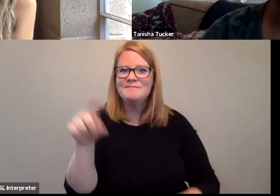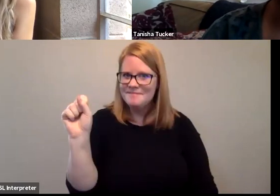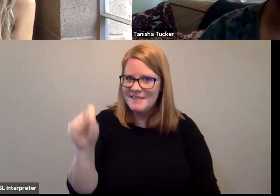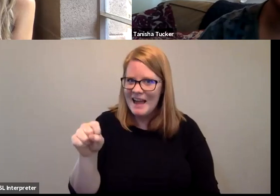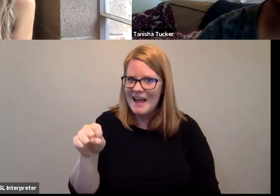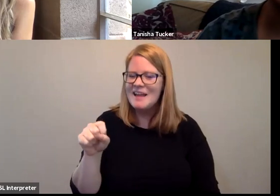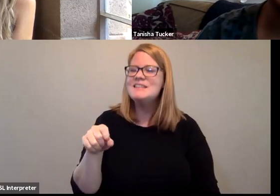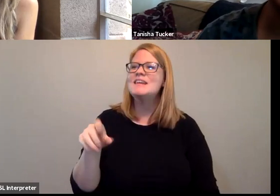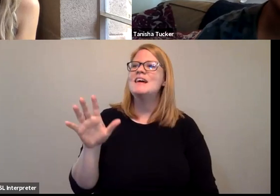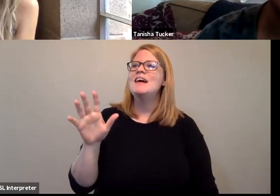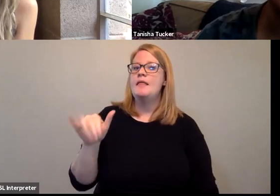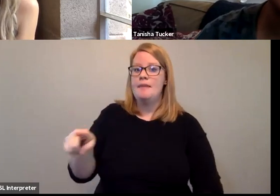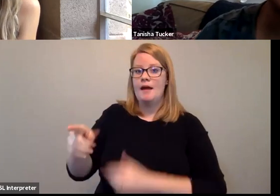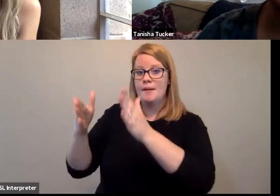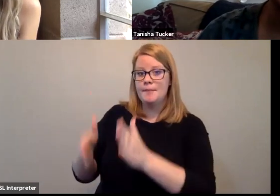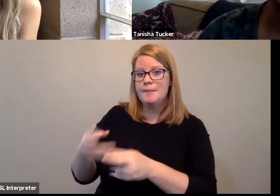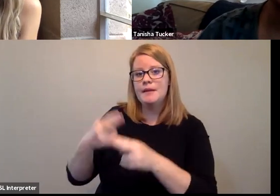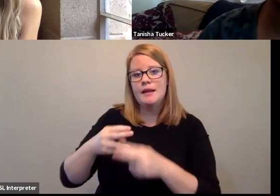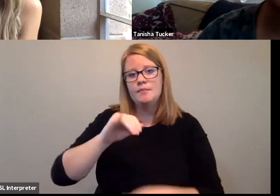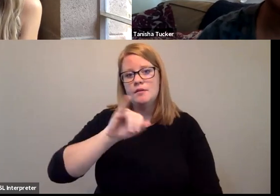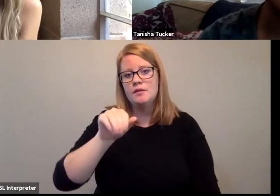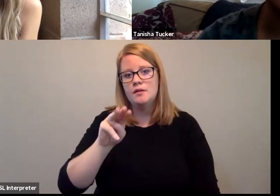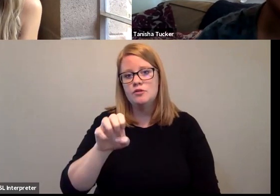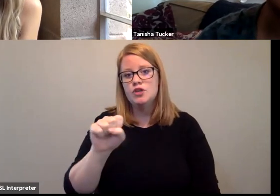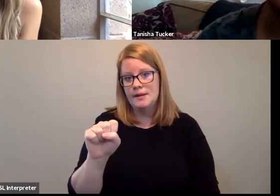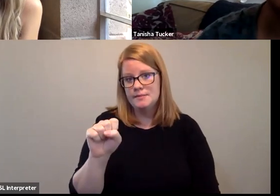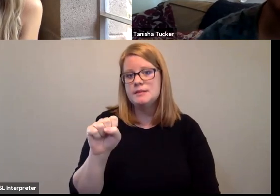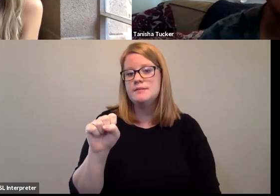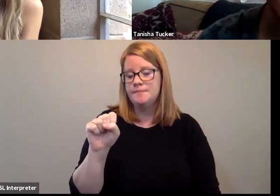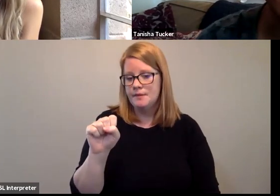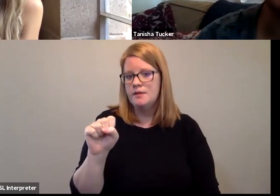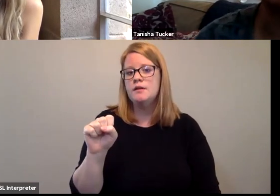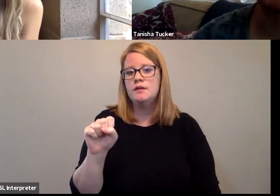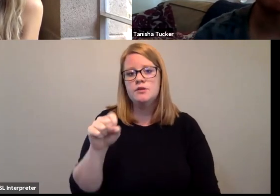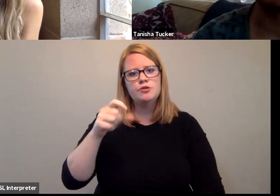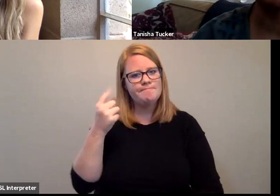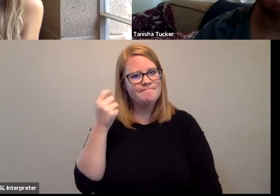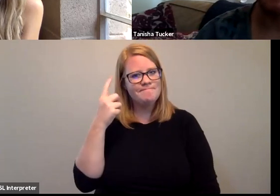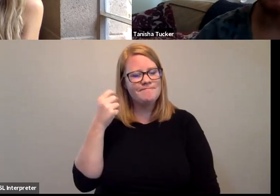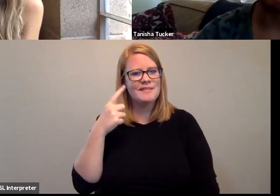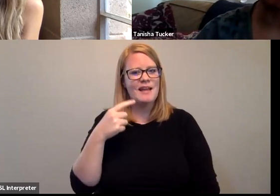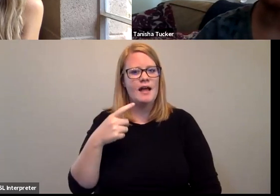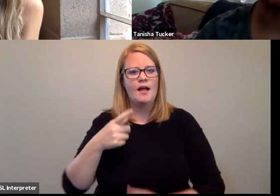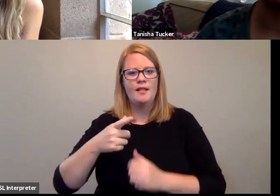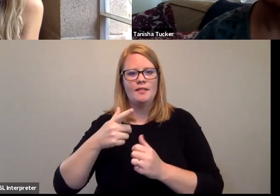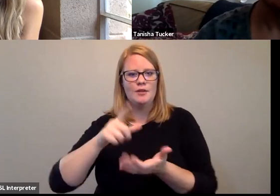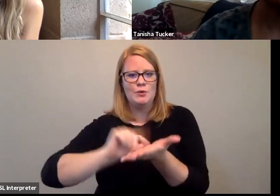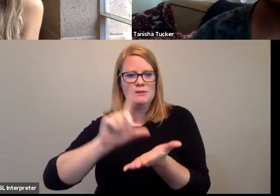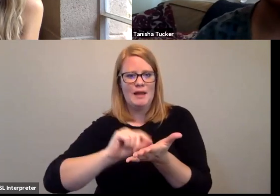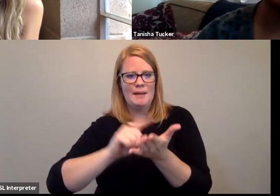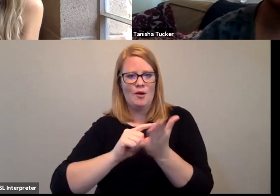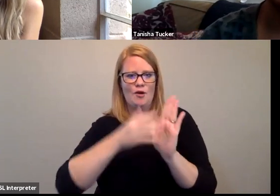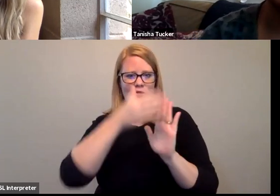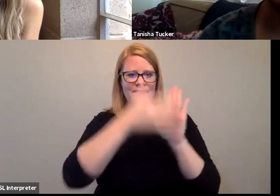an article last year that appeared in the newspaper. So I was on the front page. I didn't think I was going to be on the front page,